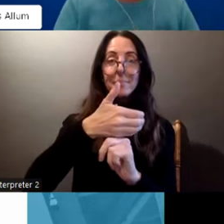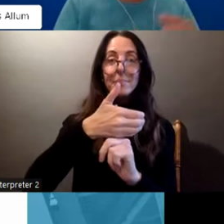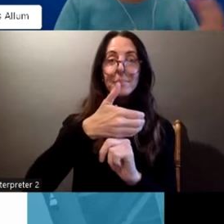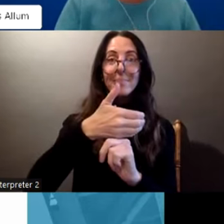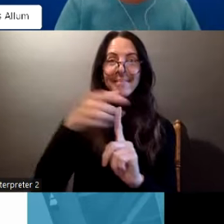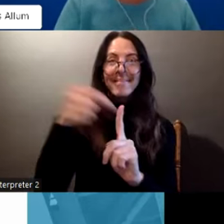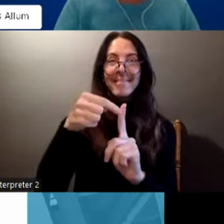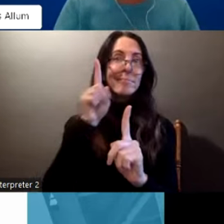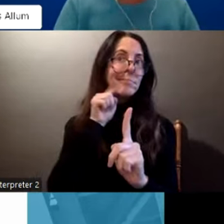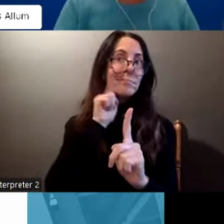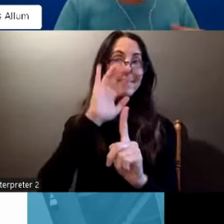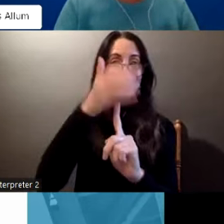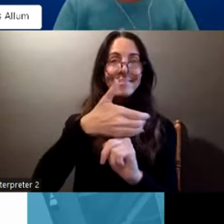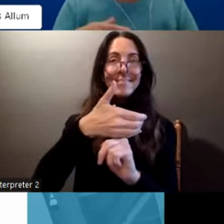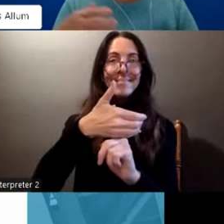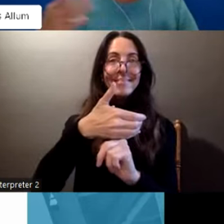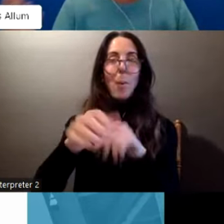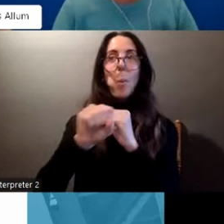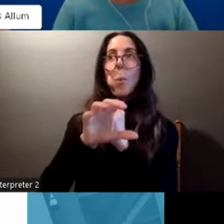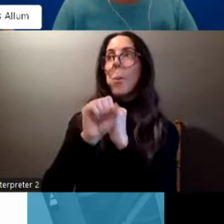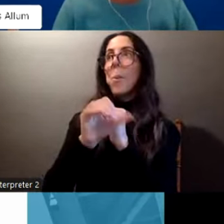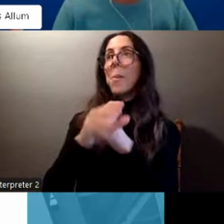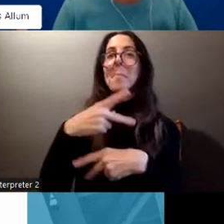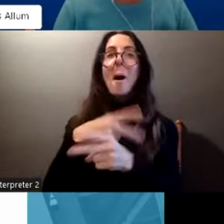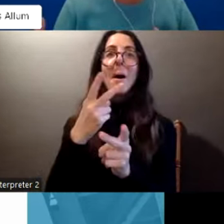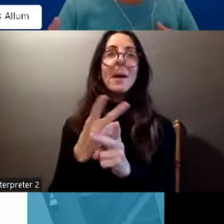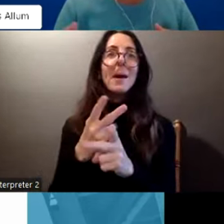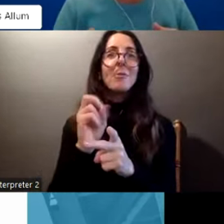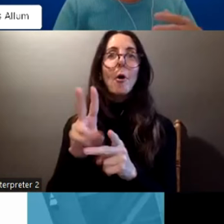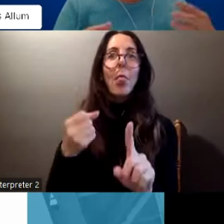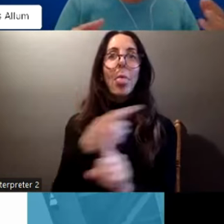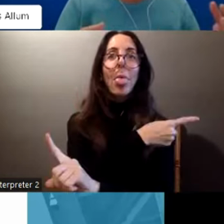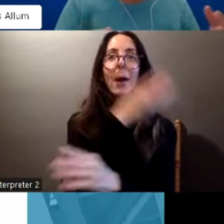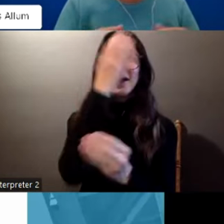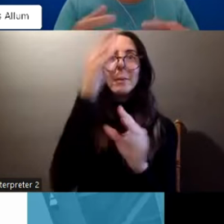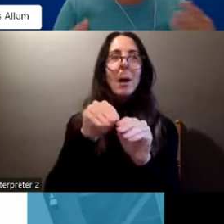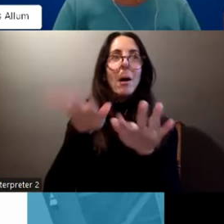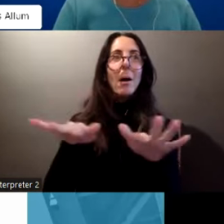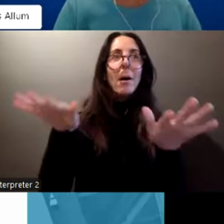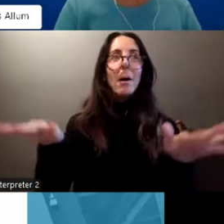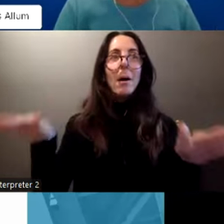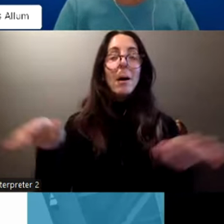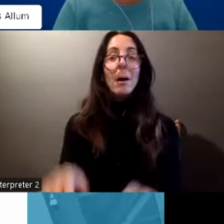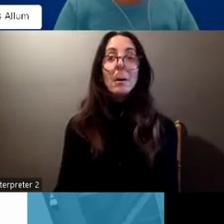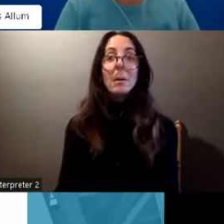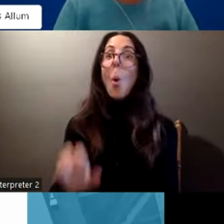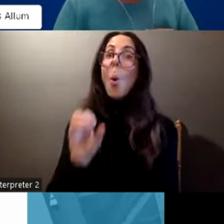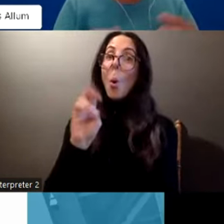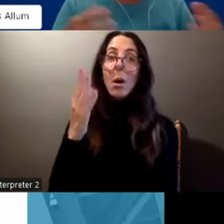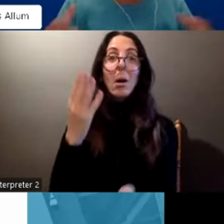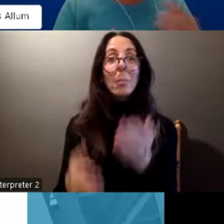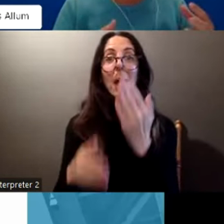promote a product or spread false information, or maybe it's doing something entertaining, right?